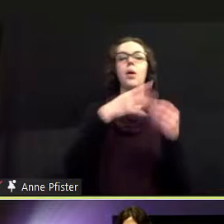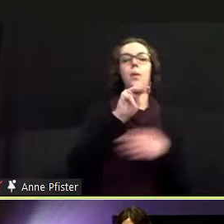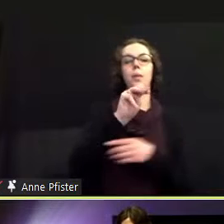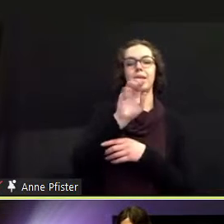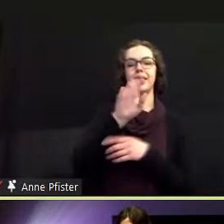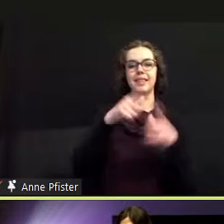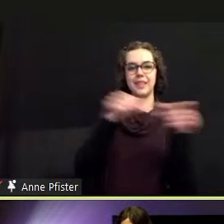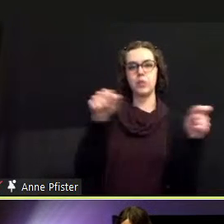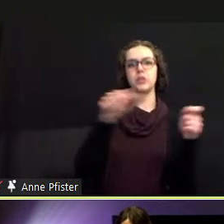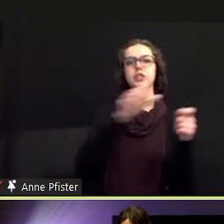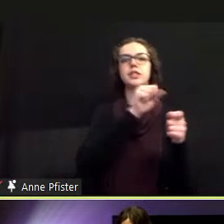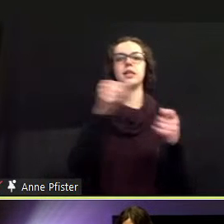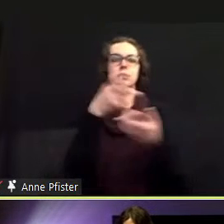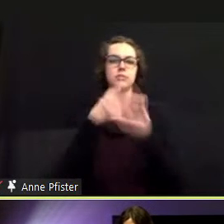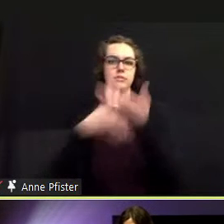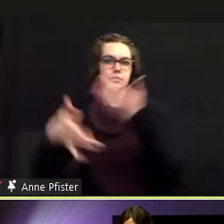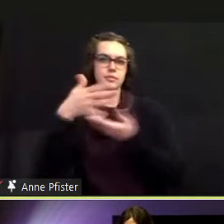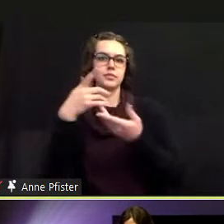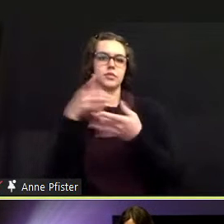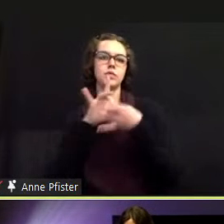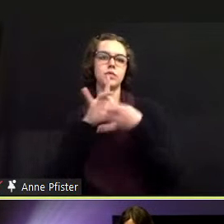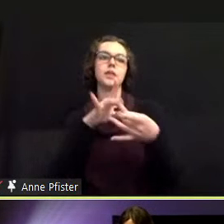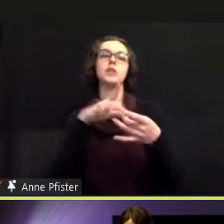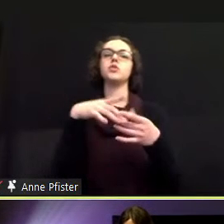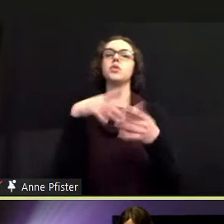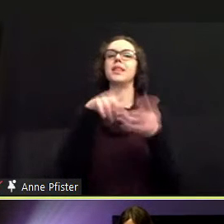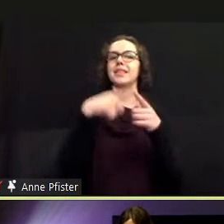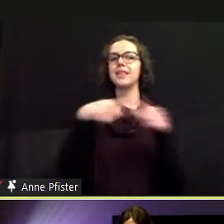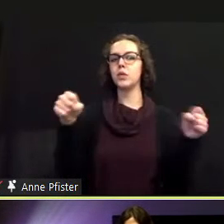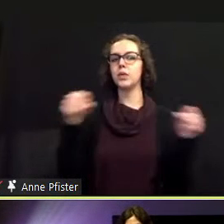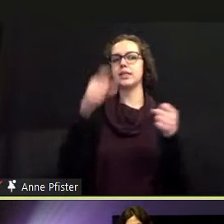theretofore largely sidelined in linguistic anthropological work.